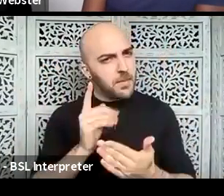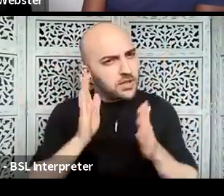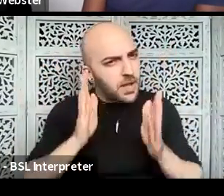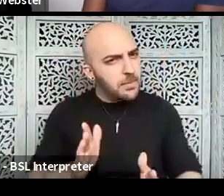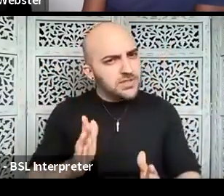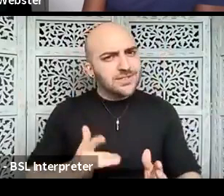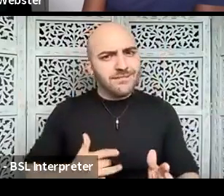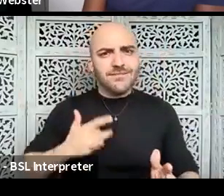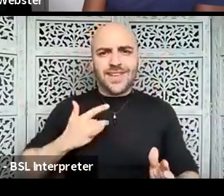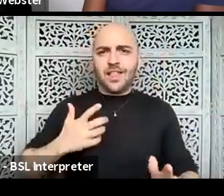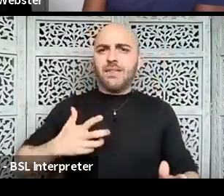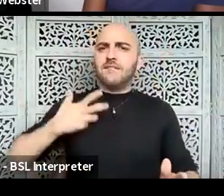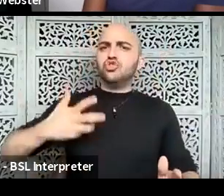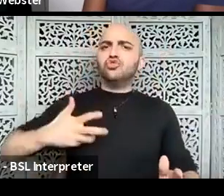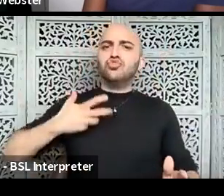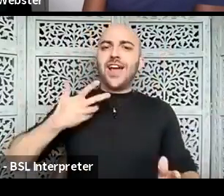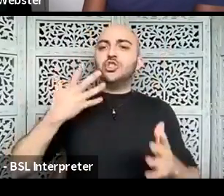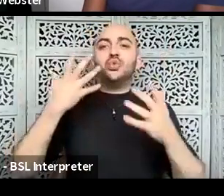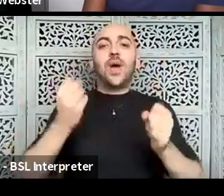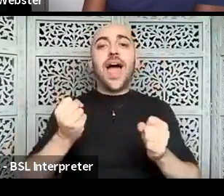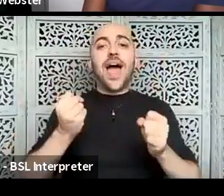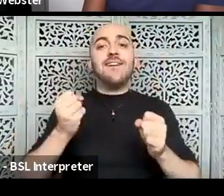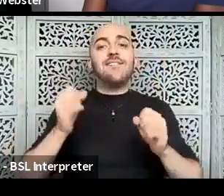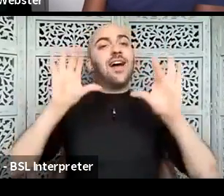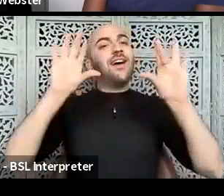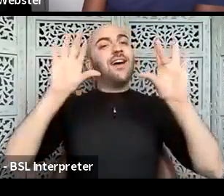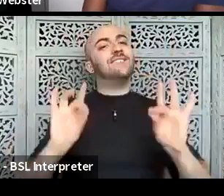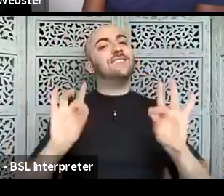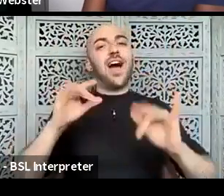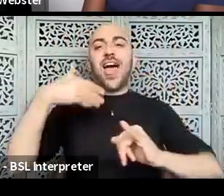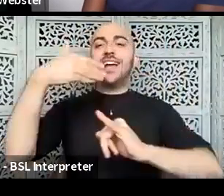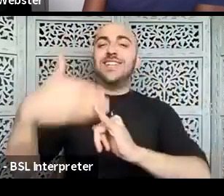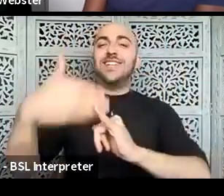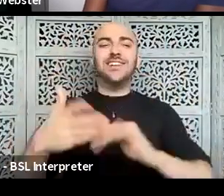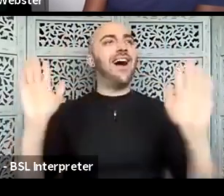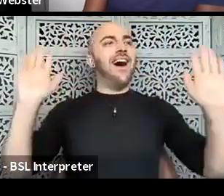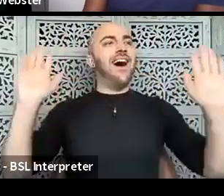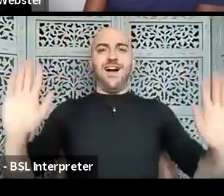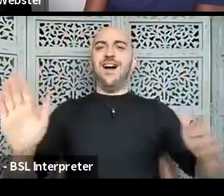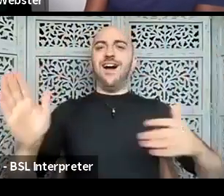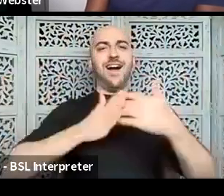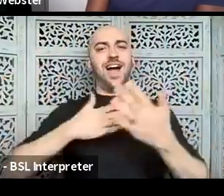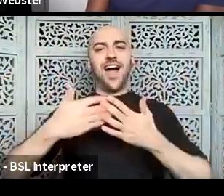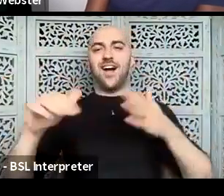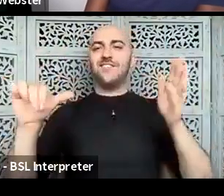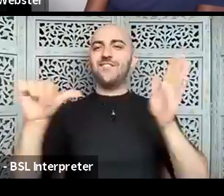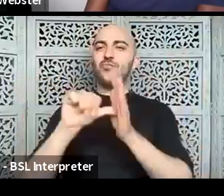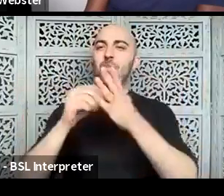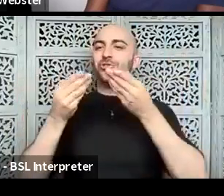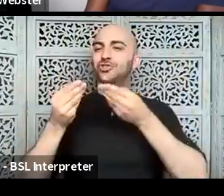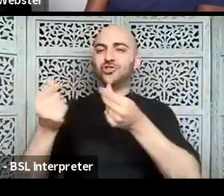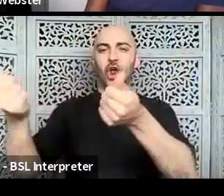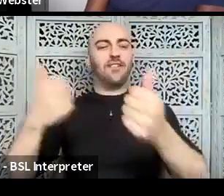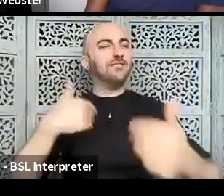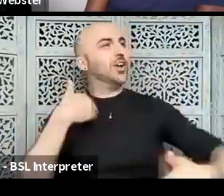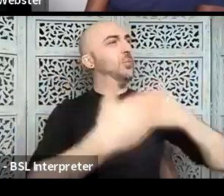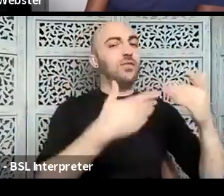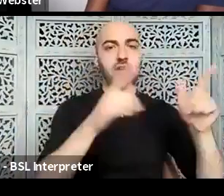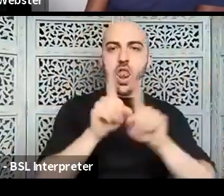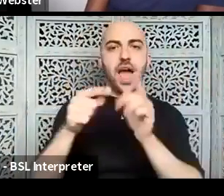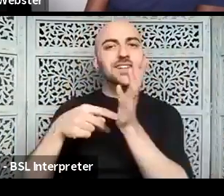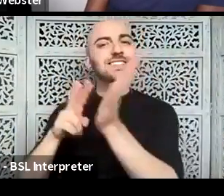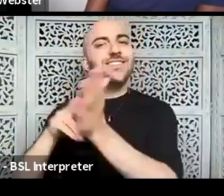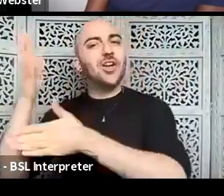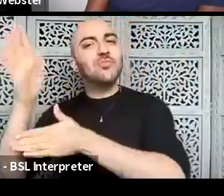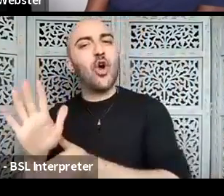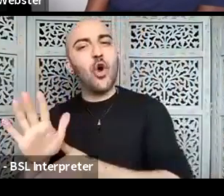that finite end of, oh, okay, I have fixed the problem now. Now I can move on, like you can in a TV program.